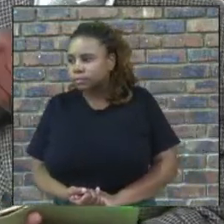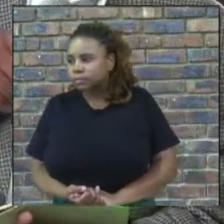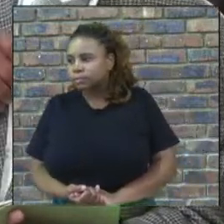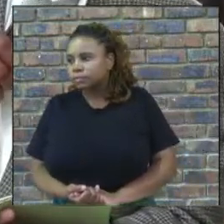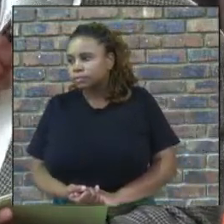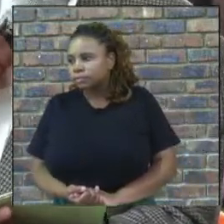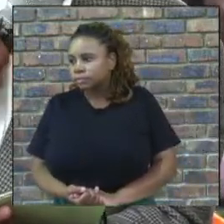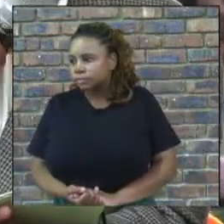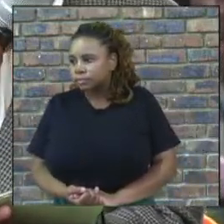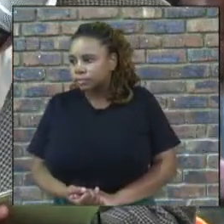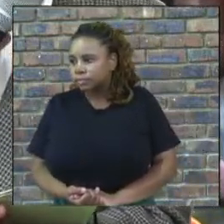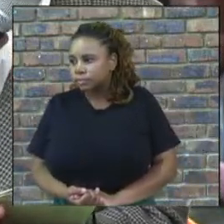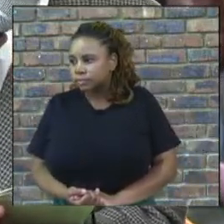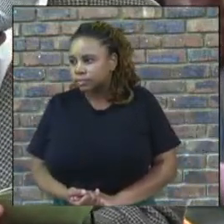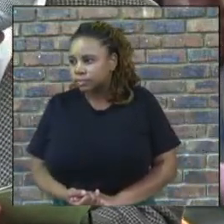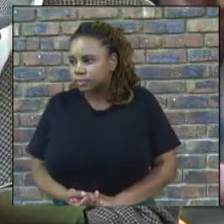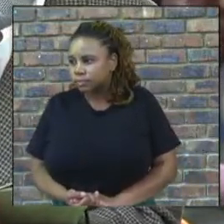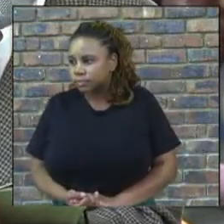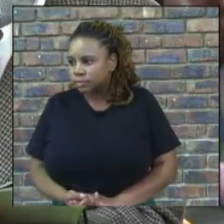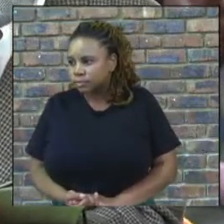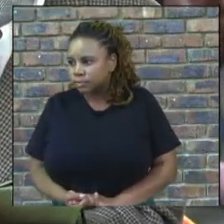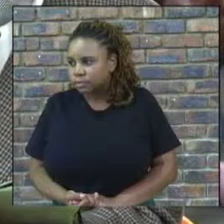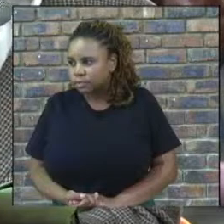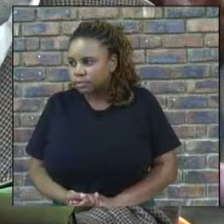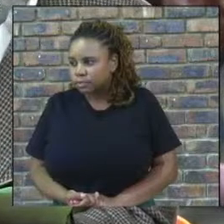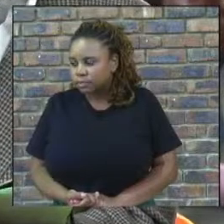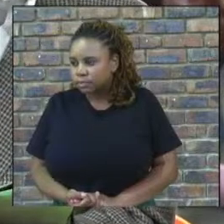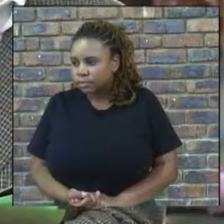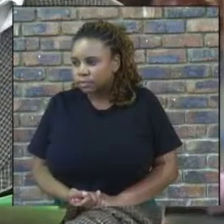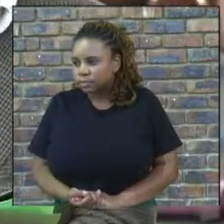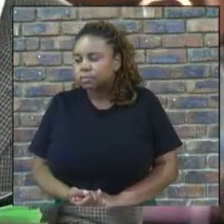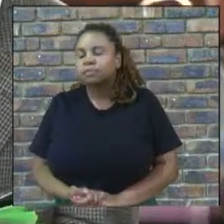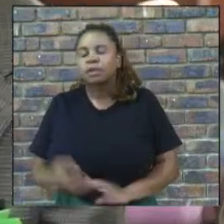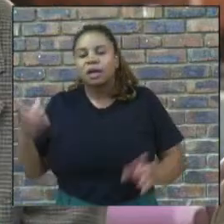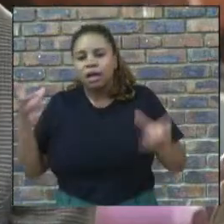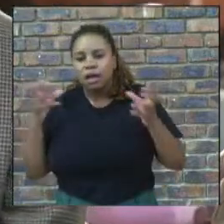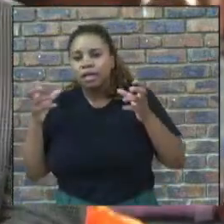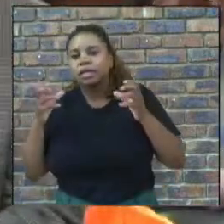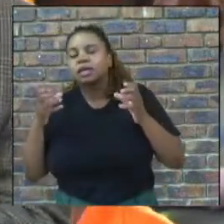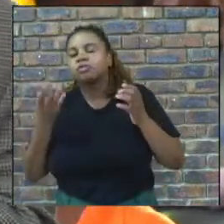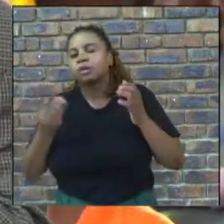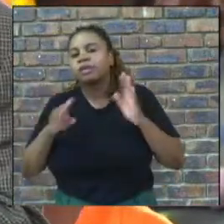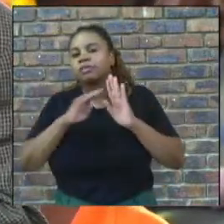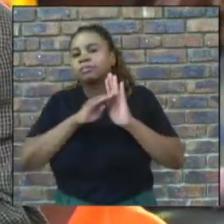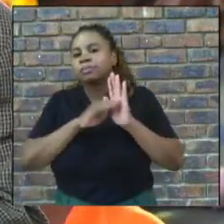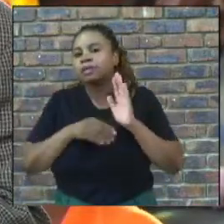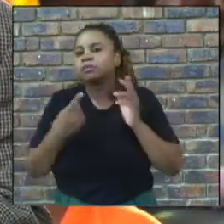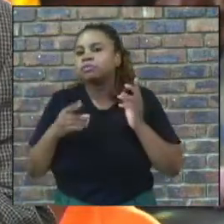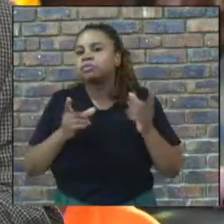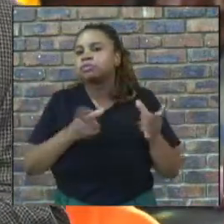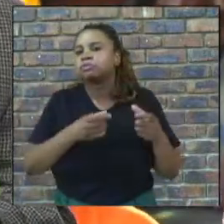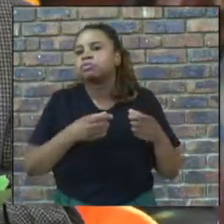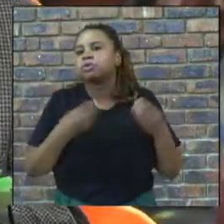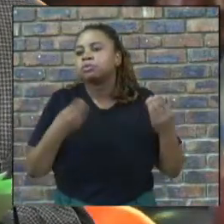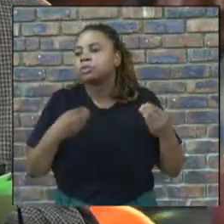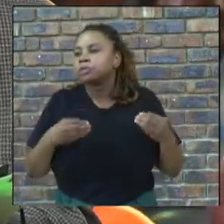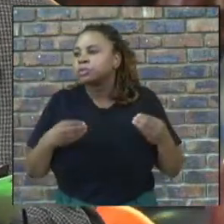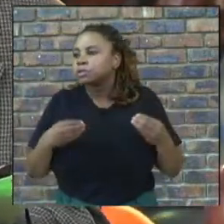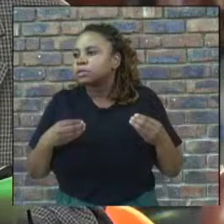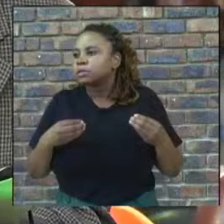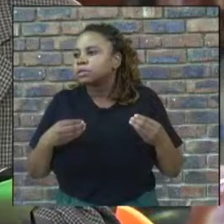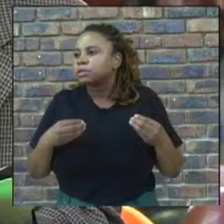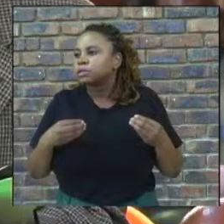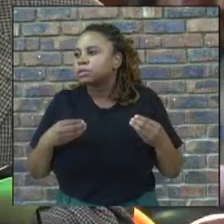Engifuna ukuphakamisa la, siyayizwa ilokhu njana ibill ngale ndlela ekhuluma ngakhona, ikakhulukazi kuma unfair